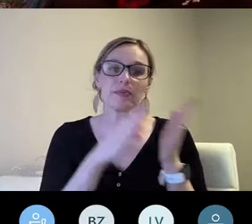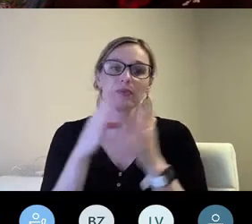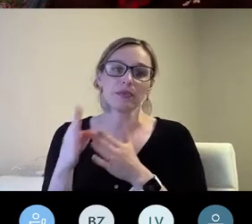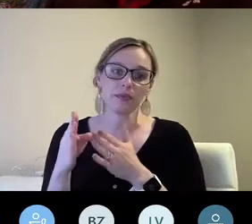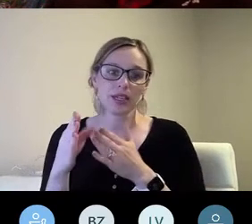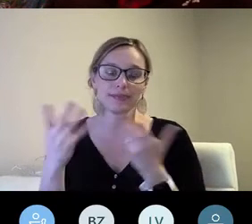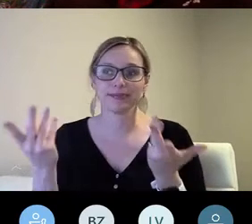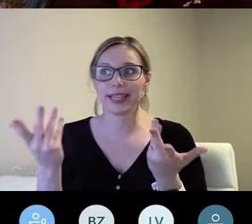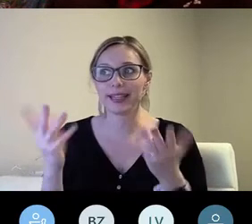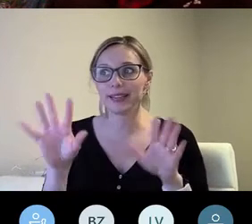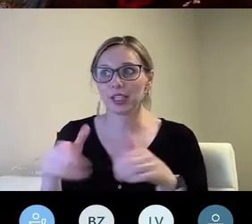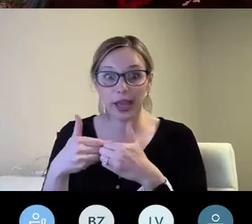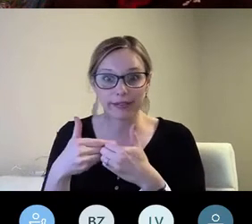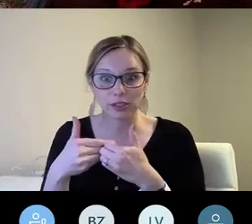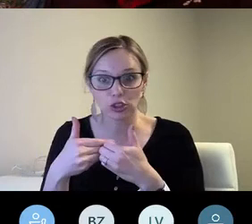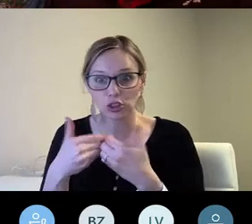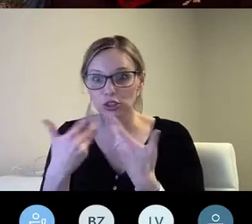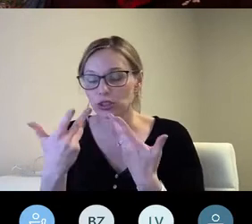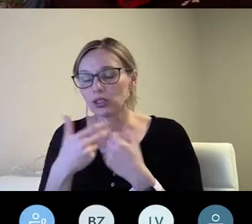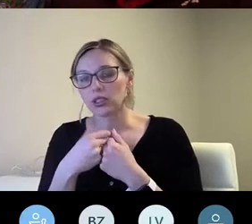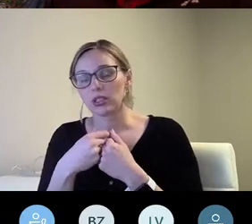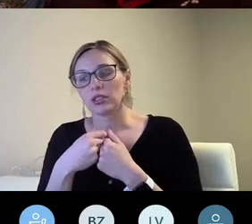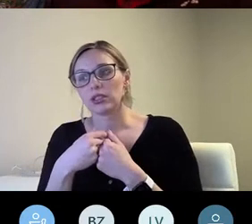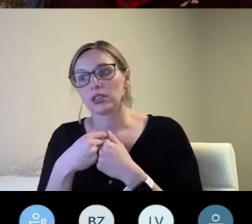it's just that